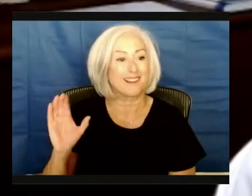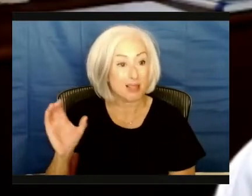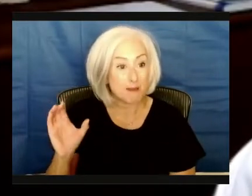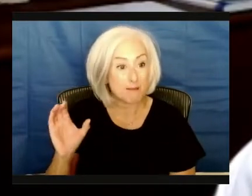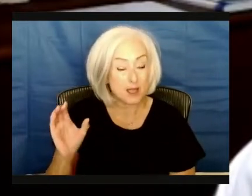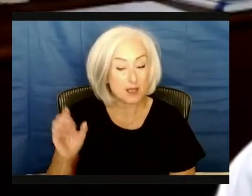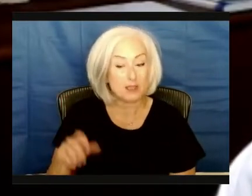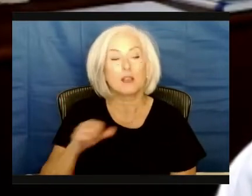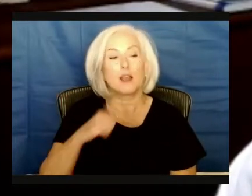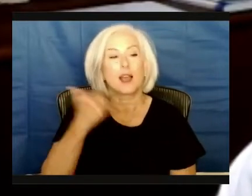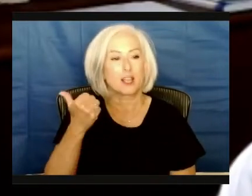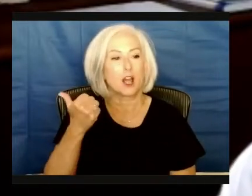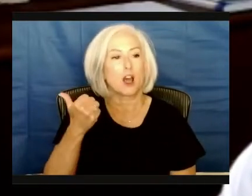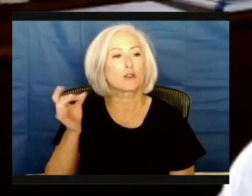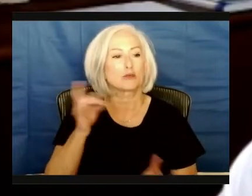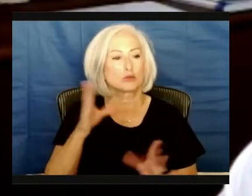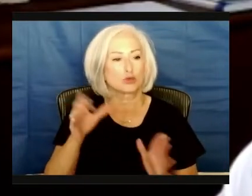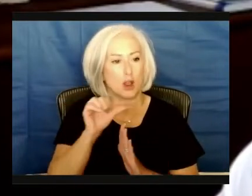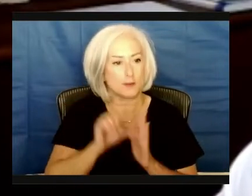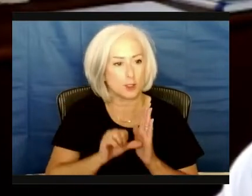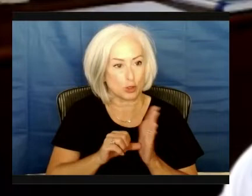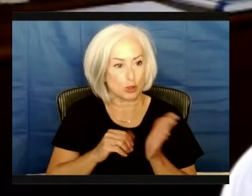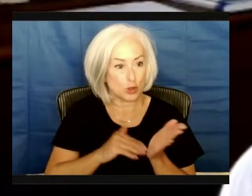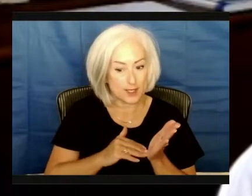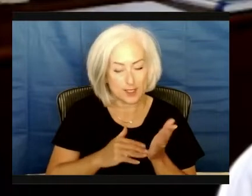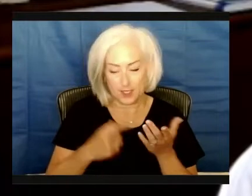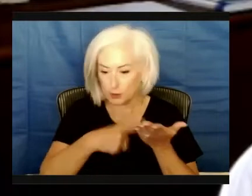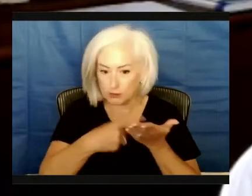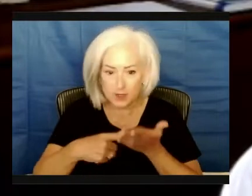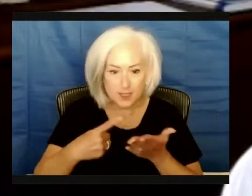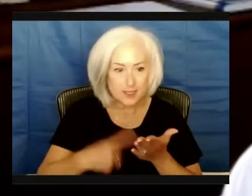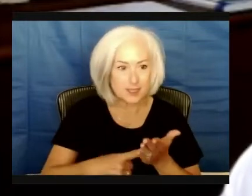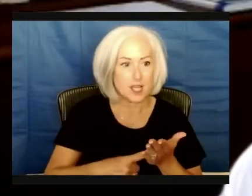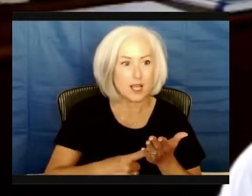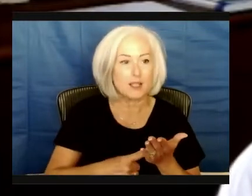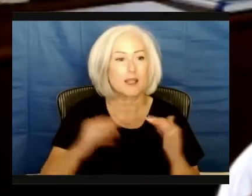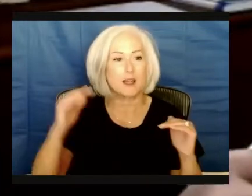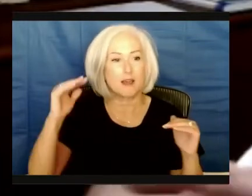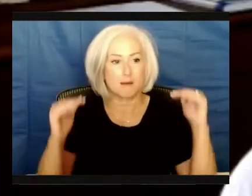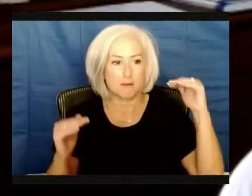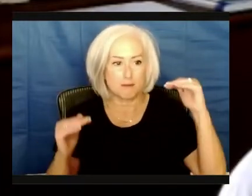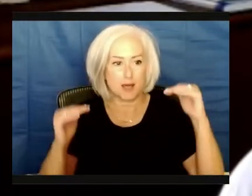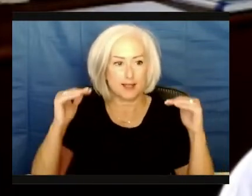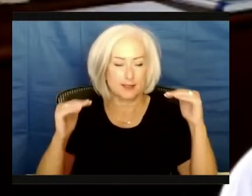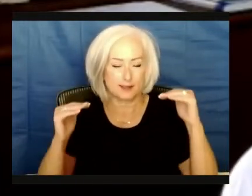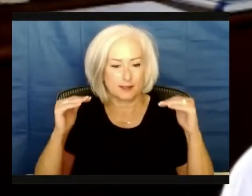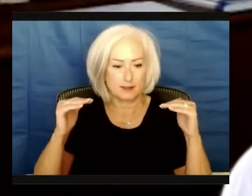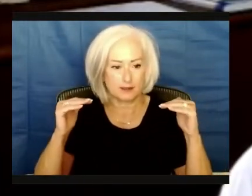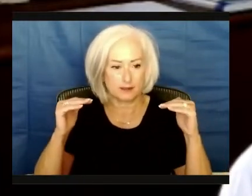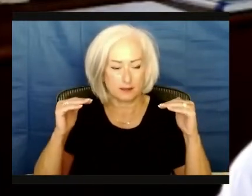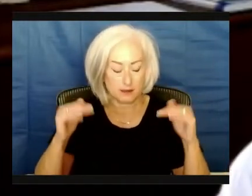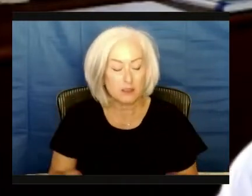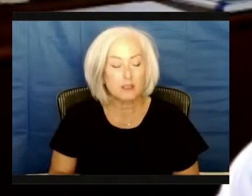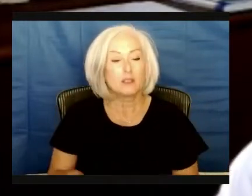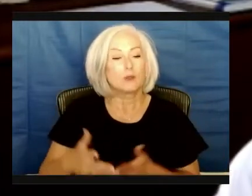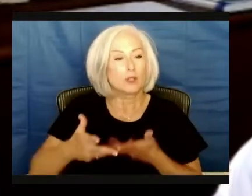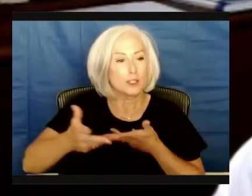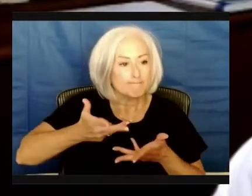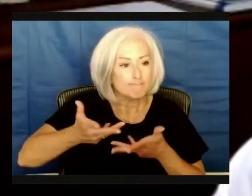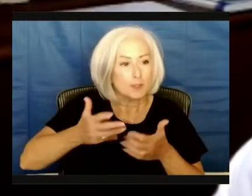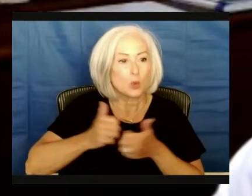to talk about that load balancing. And then we work with the helicopters through that communication system